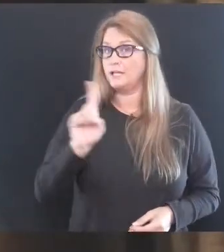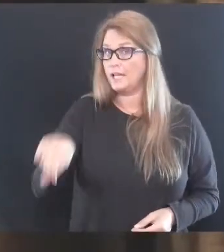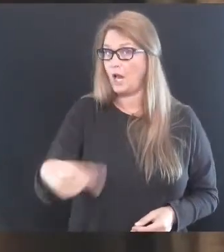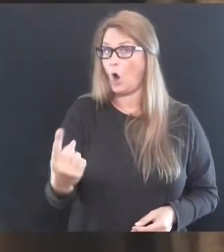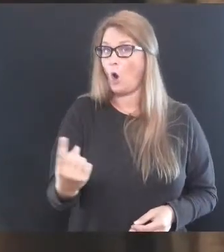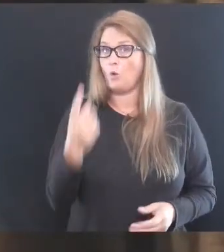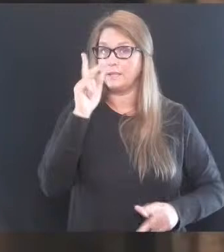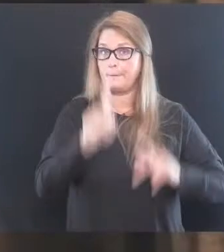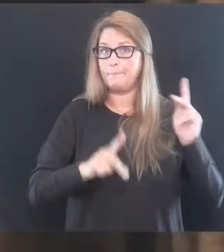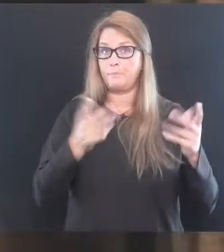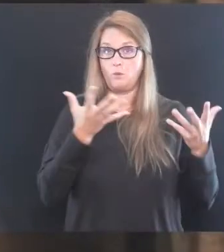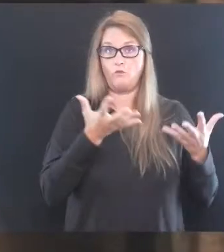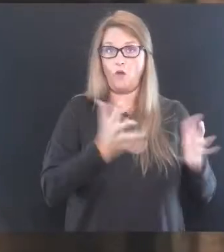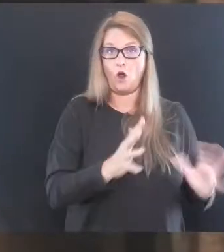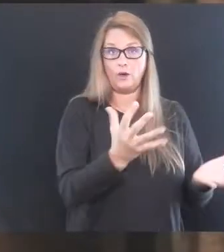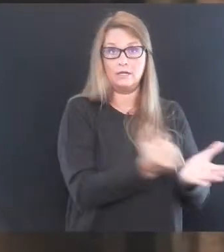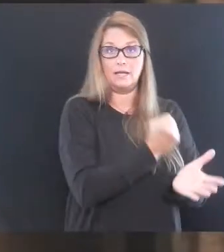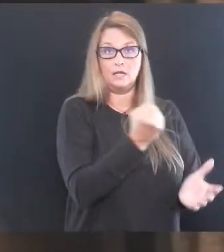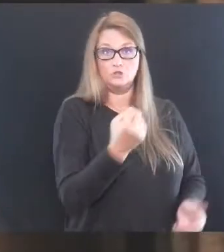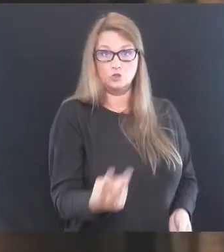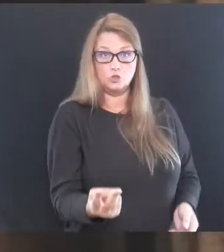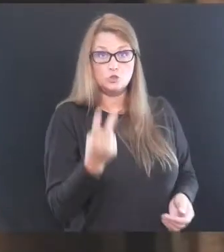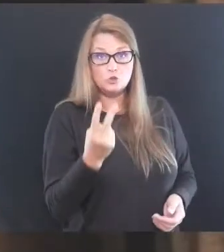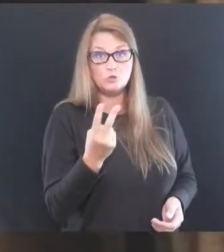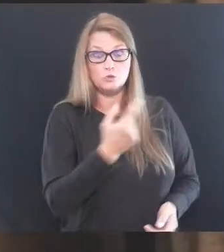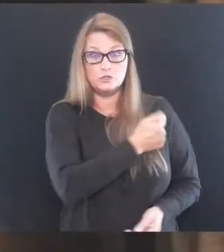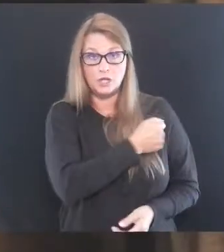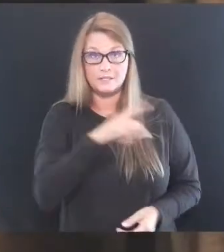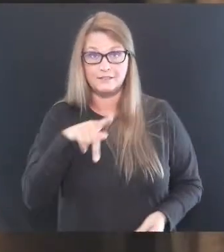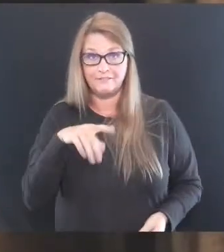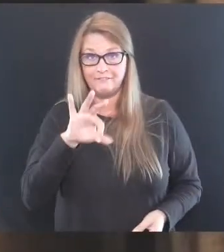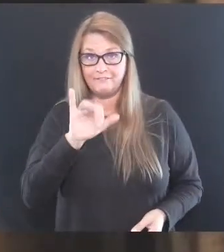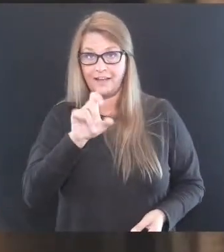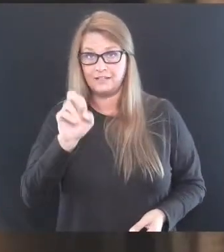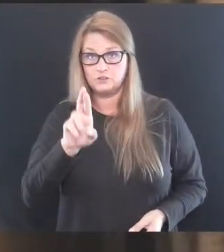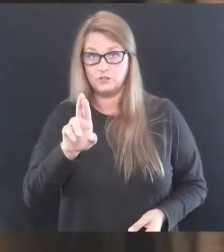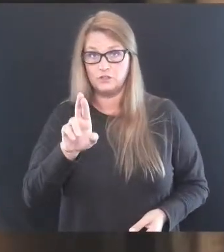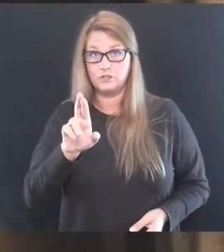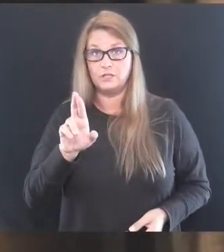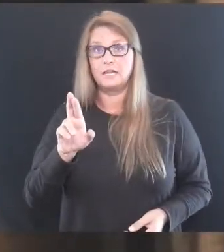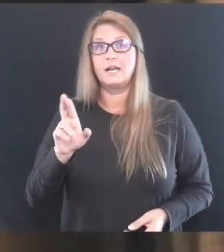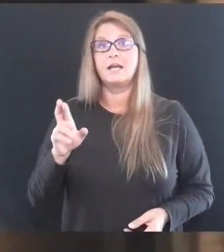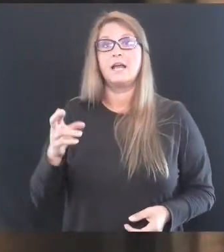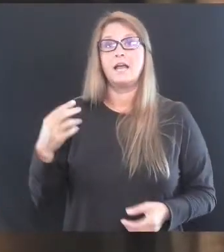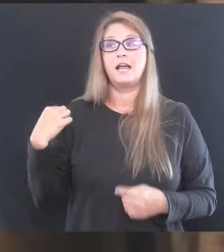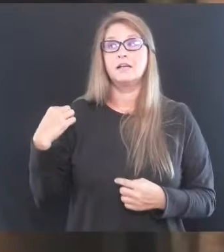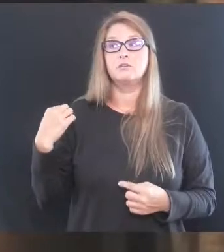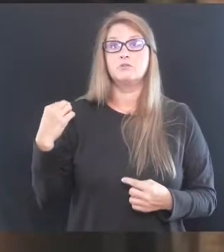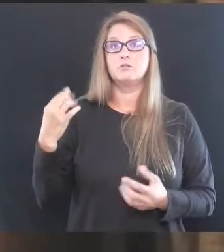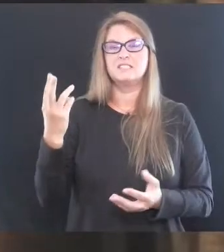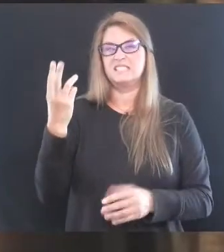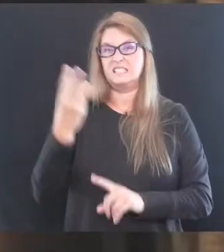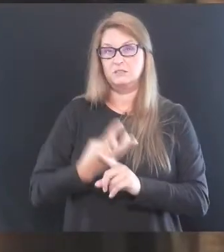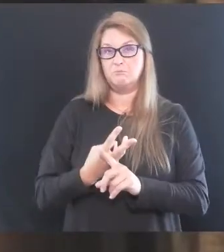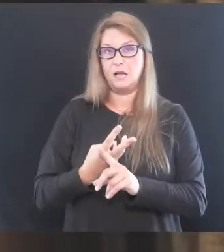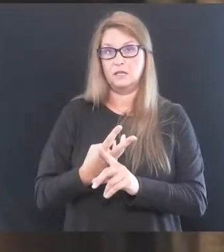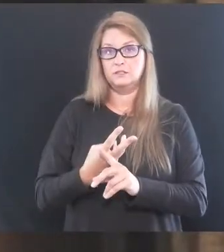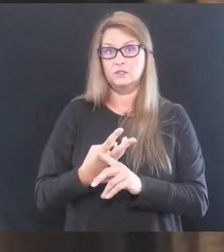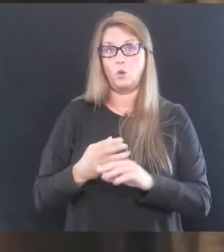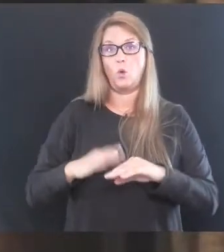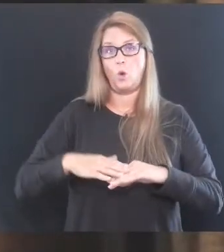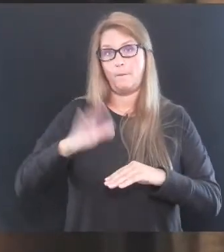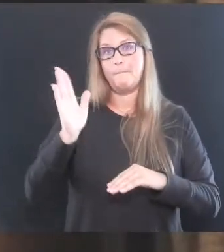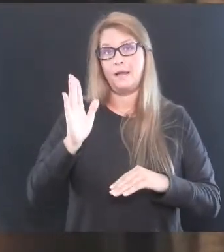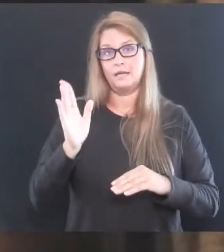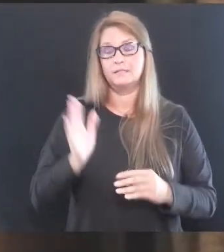that have received 2 doses of the Pfizer vaccine and received those 2 doses 6 months ago or greater,